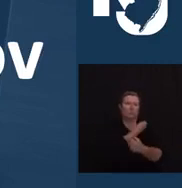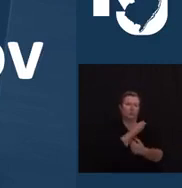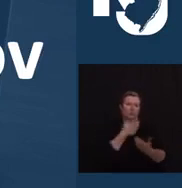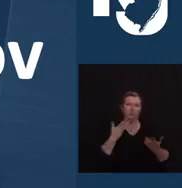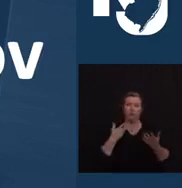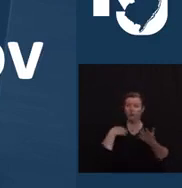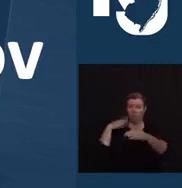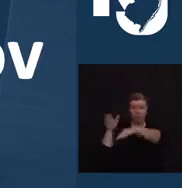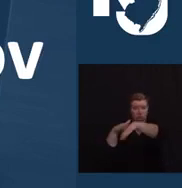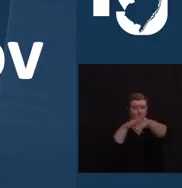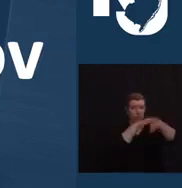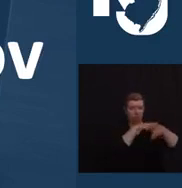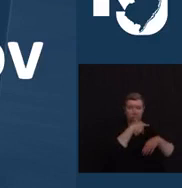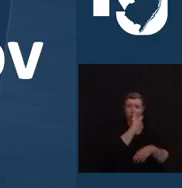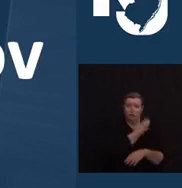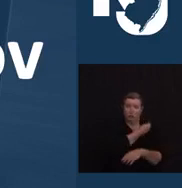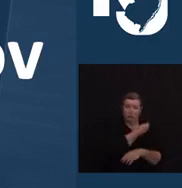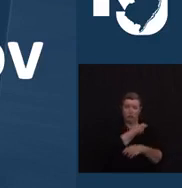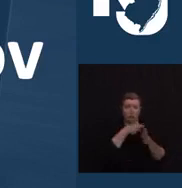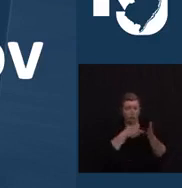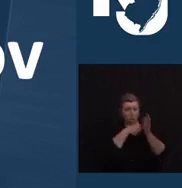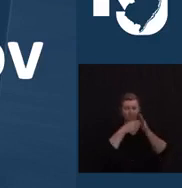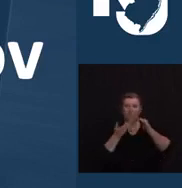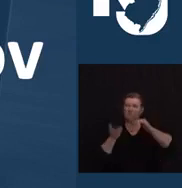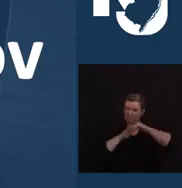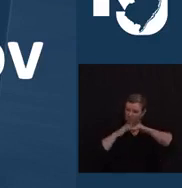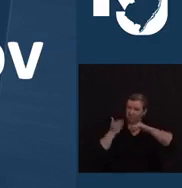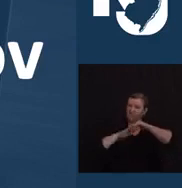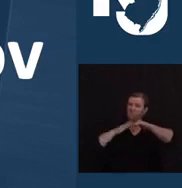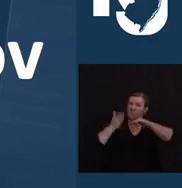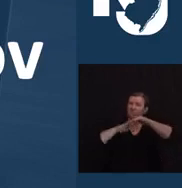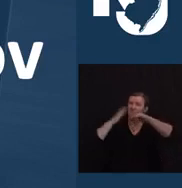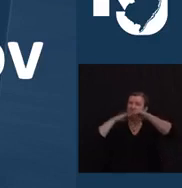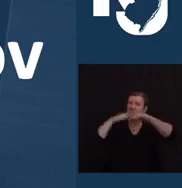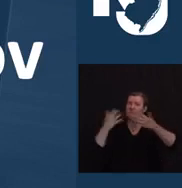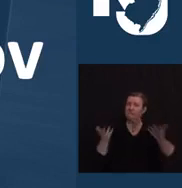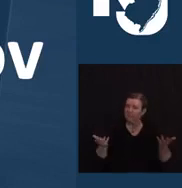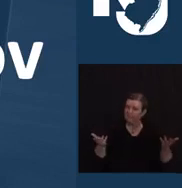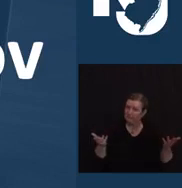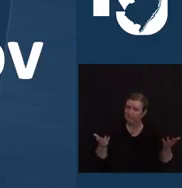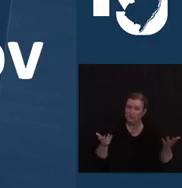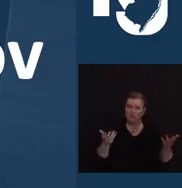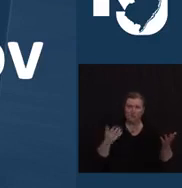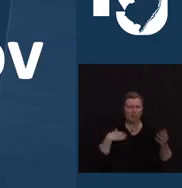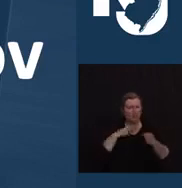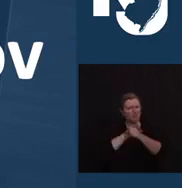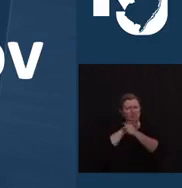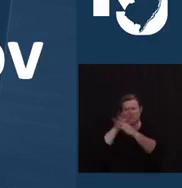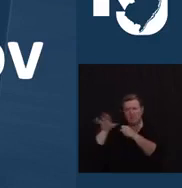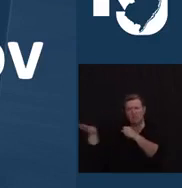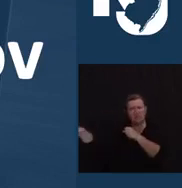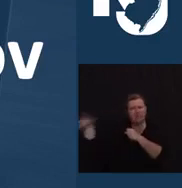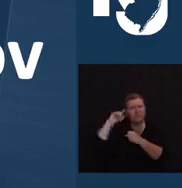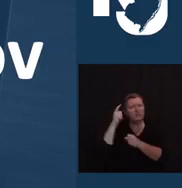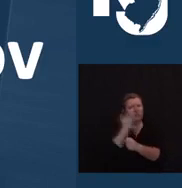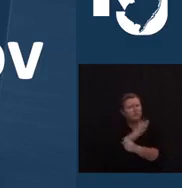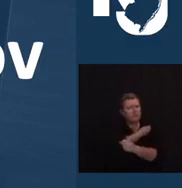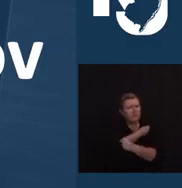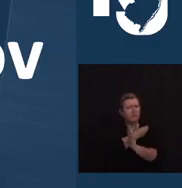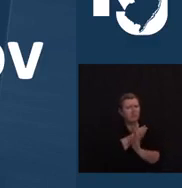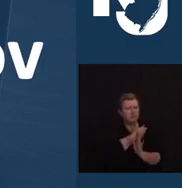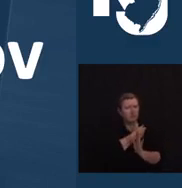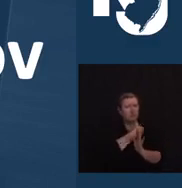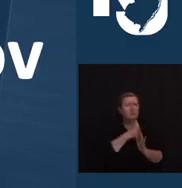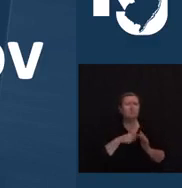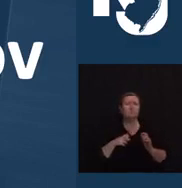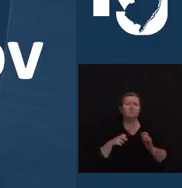in vaccine demand. Now, to be clear, we are confident that we have both the supply and the distribution capacity to serve everyone.